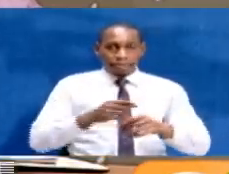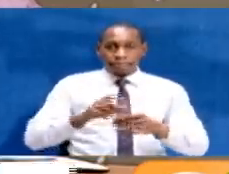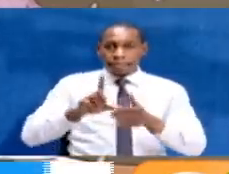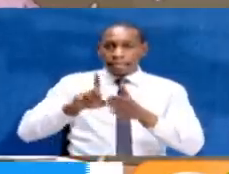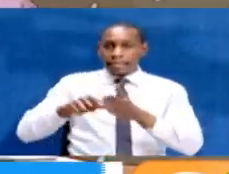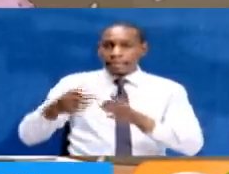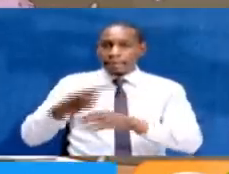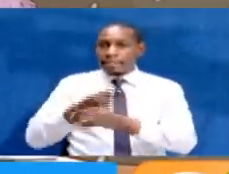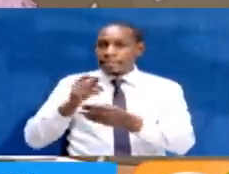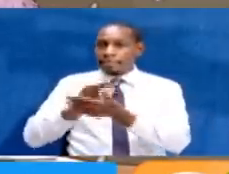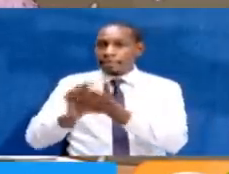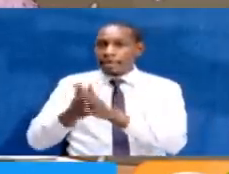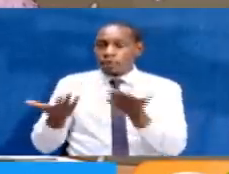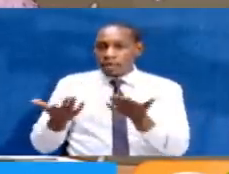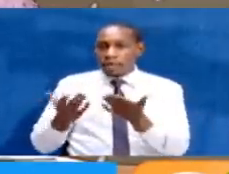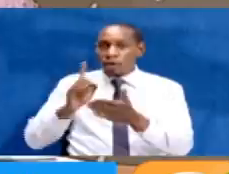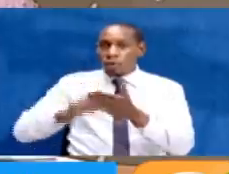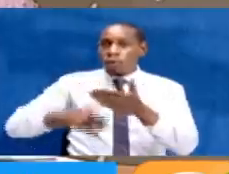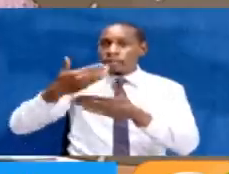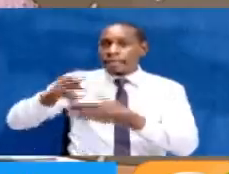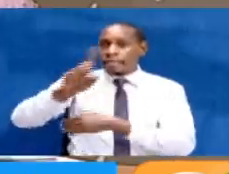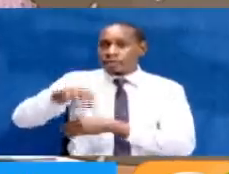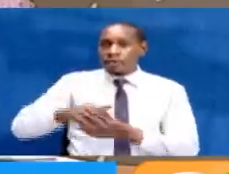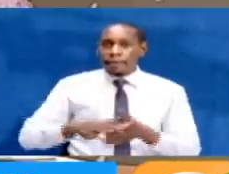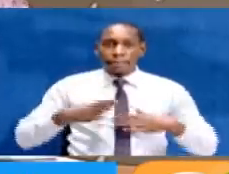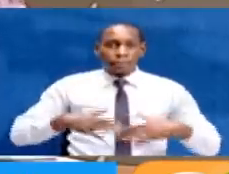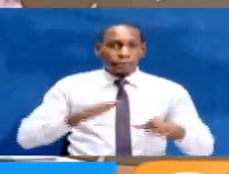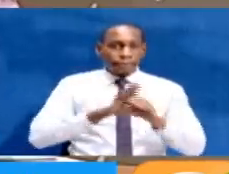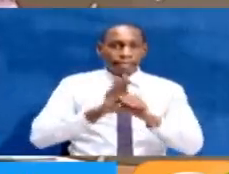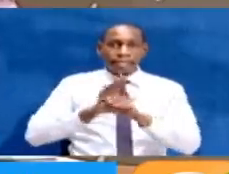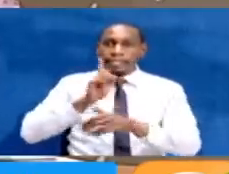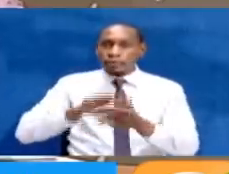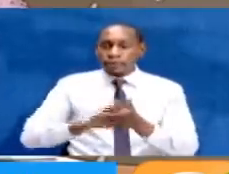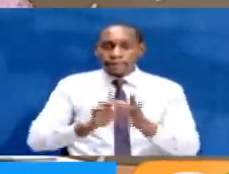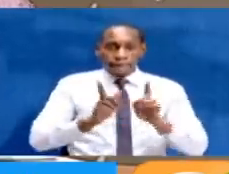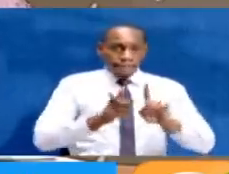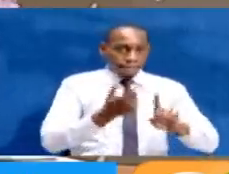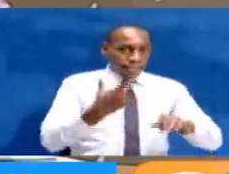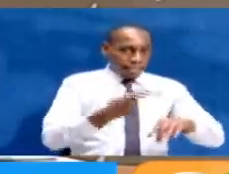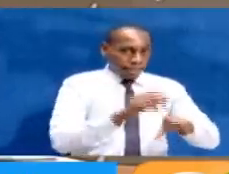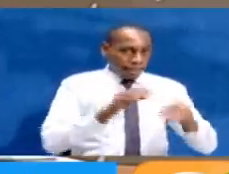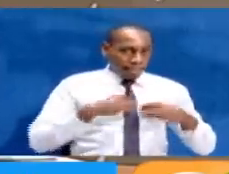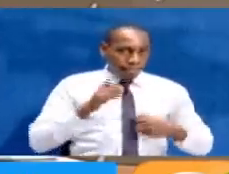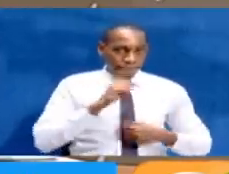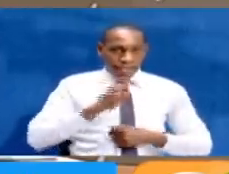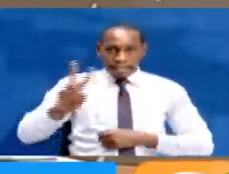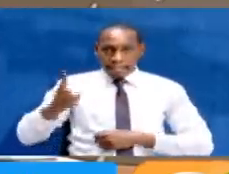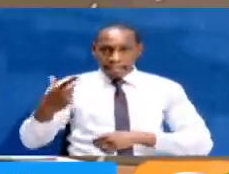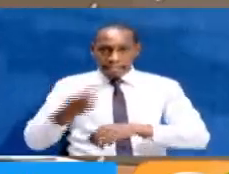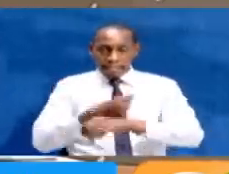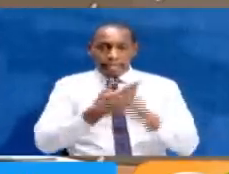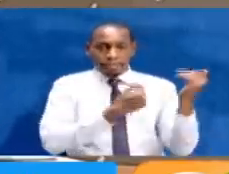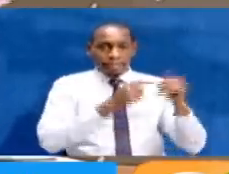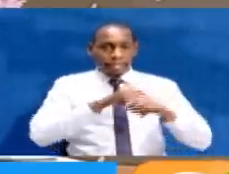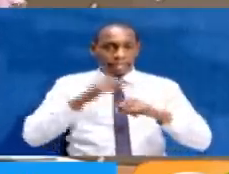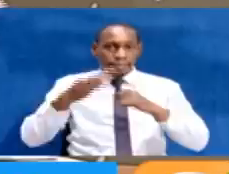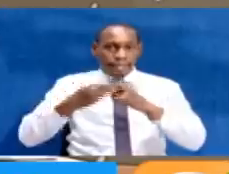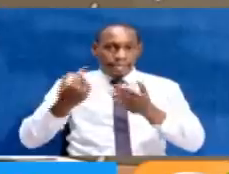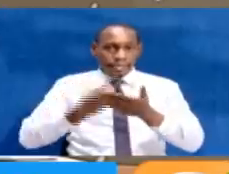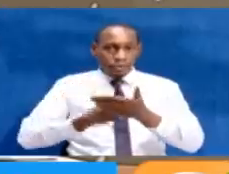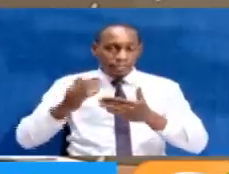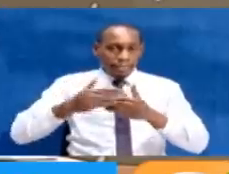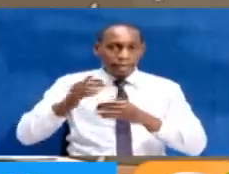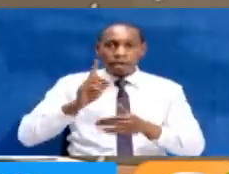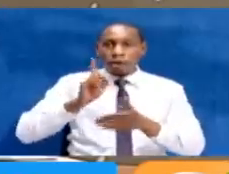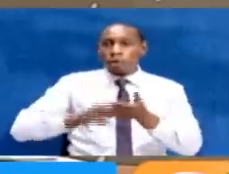what? What happens next? Because a lot of people are saying, well, I've gotten the first one, and I'm expected to get the second one in 8 weeks. And what